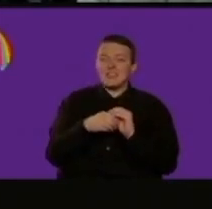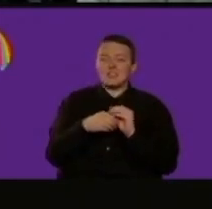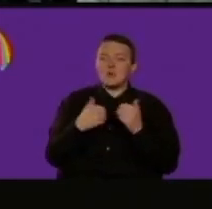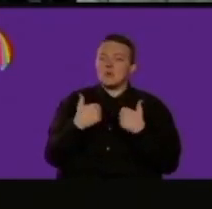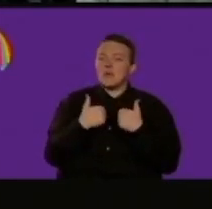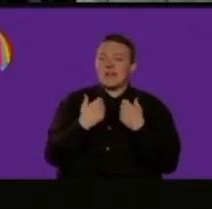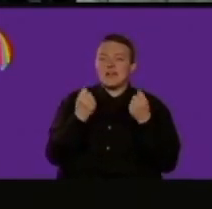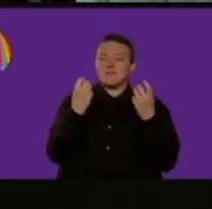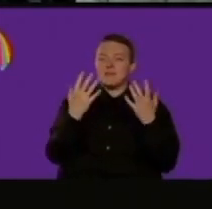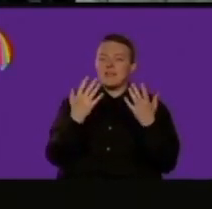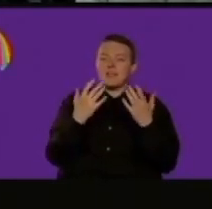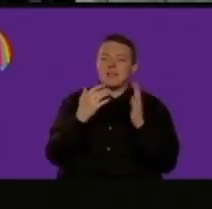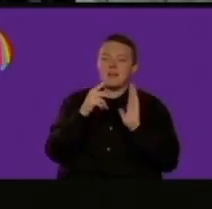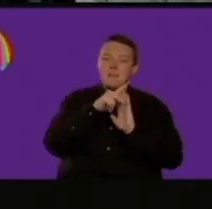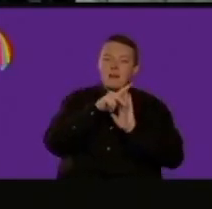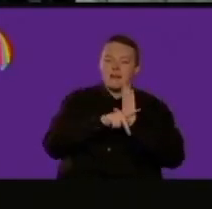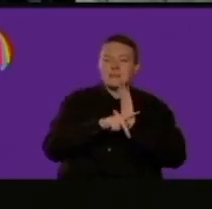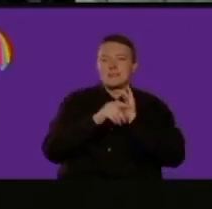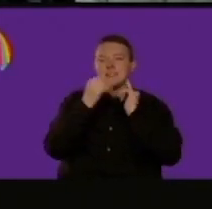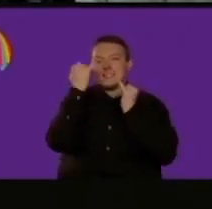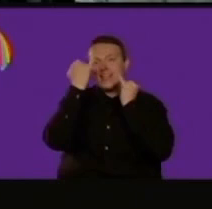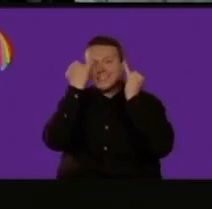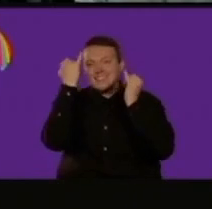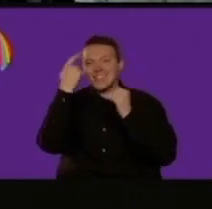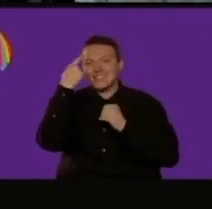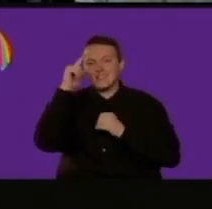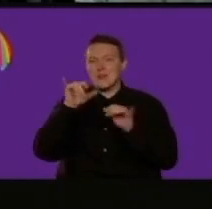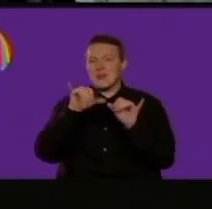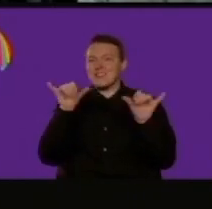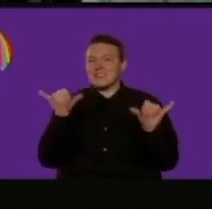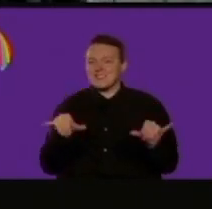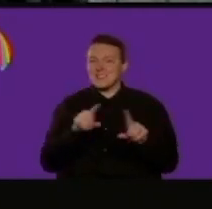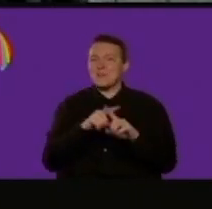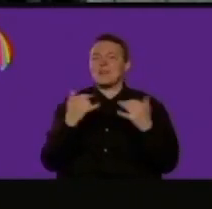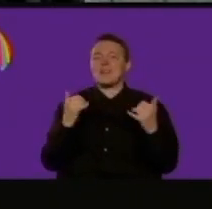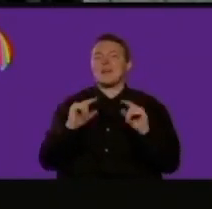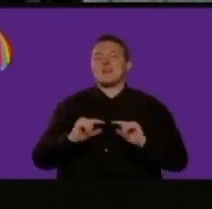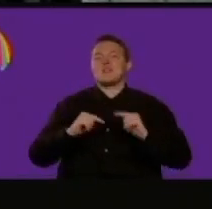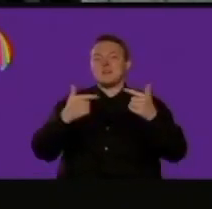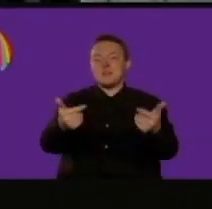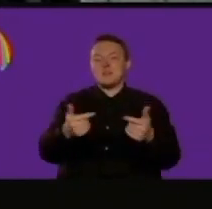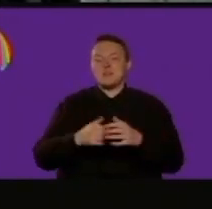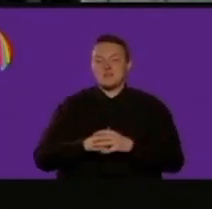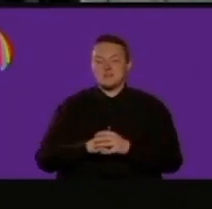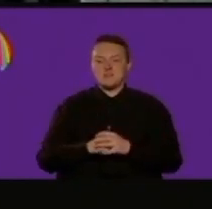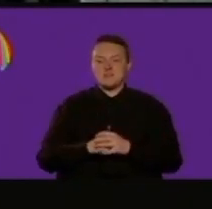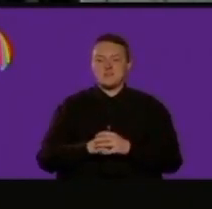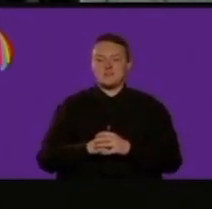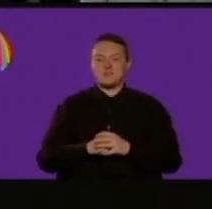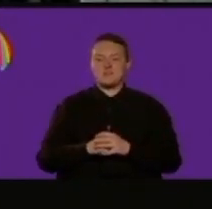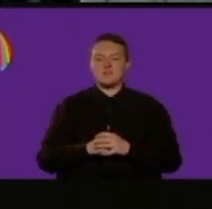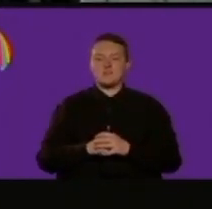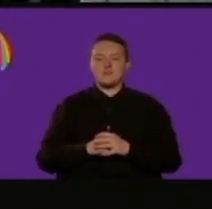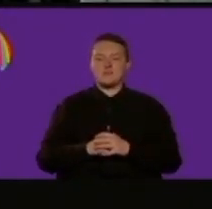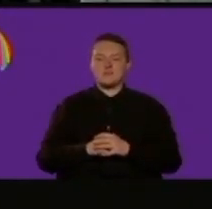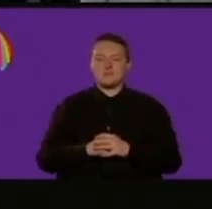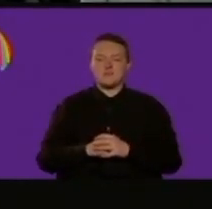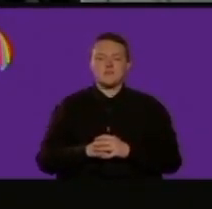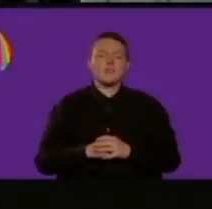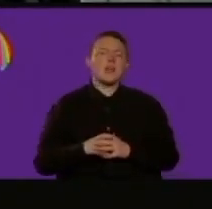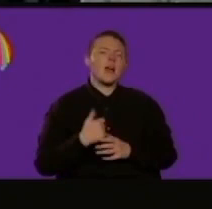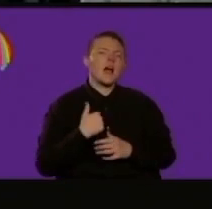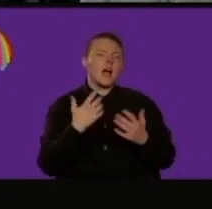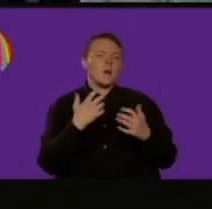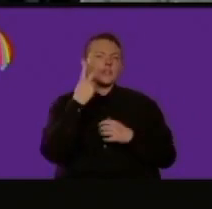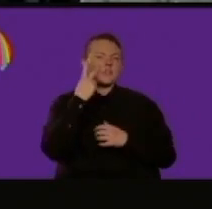They're going to have a computing class next year. Oh, congratulations! That's great. So